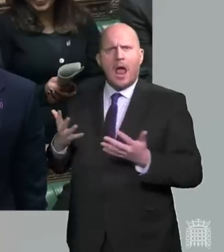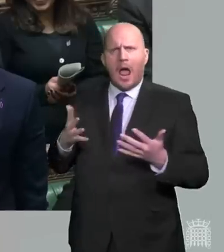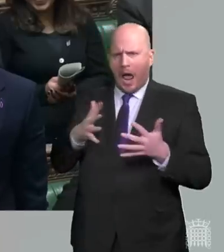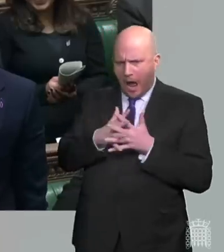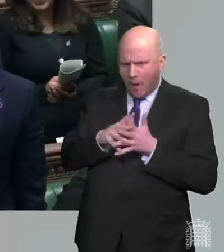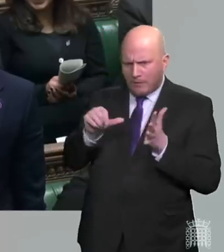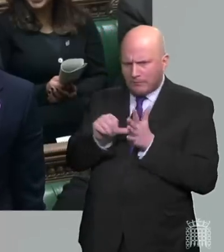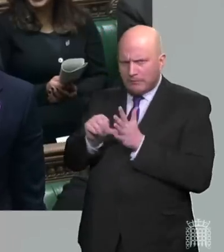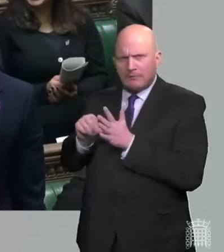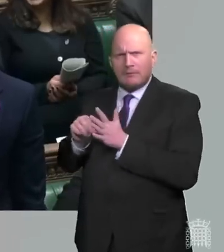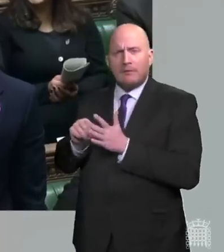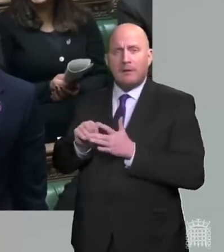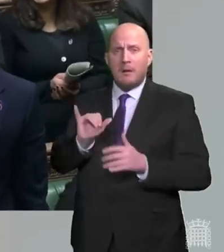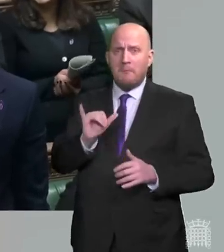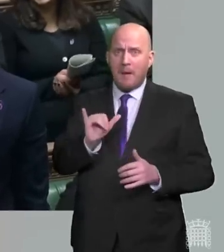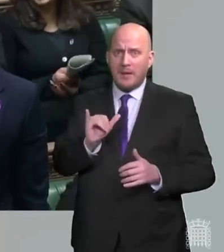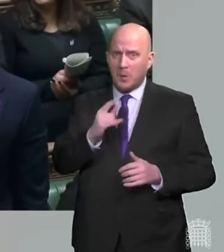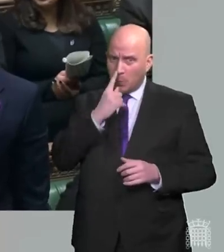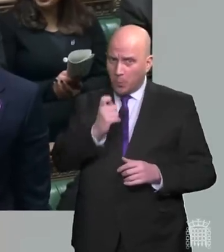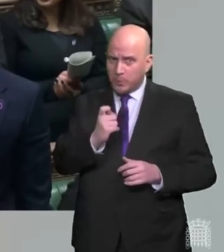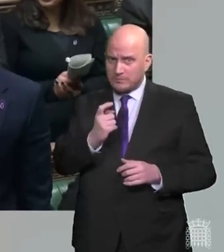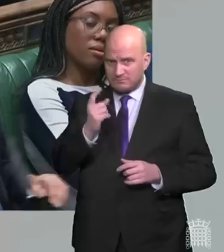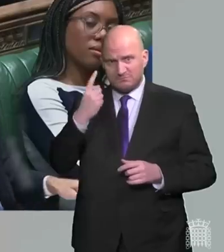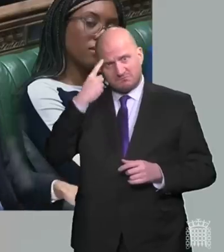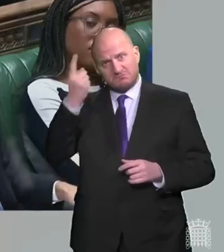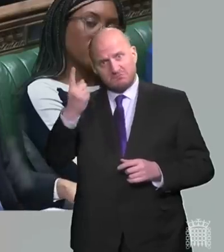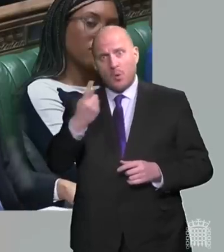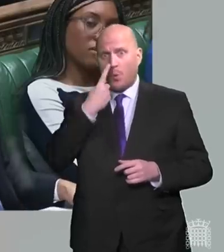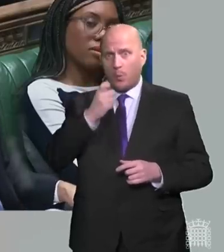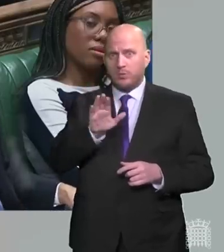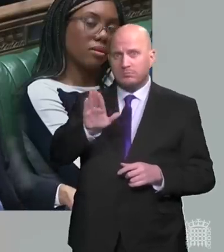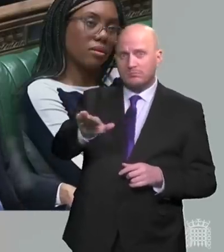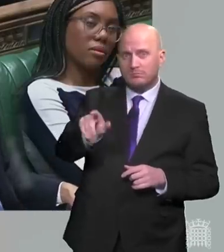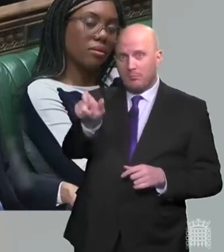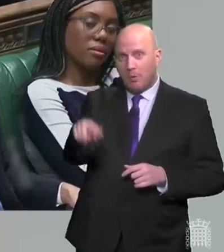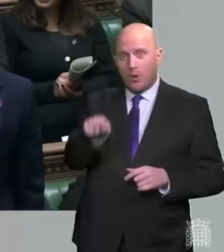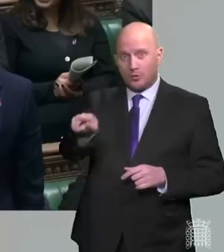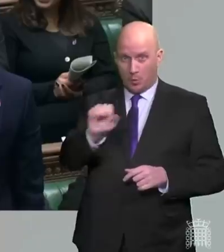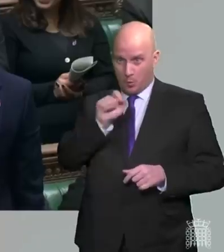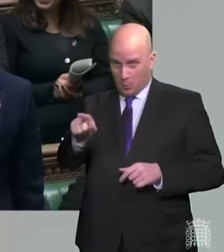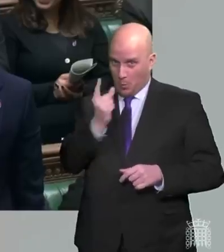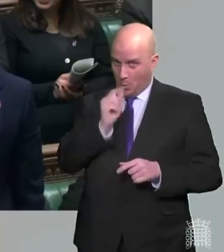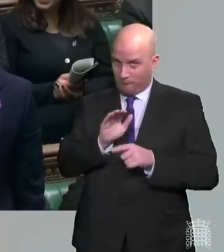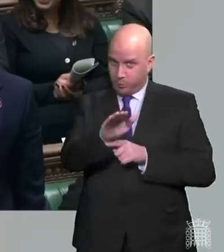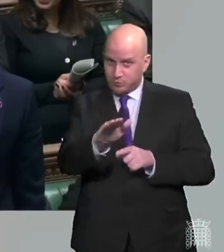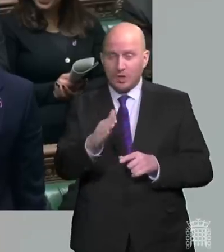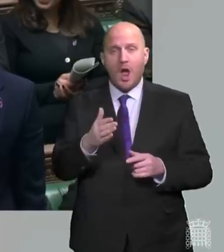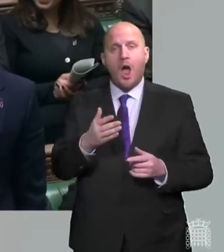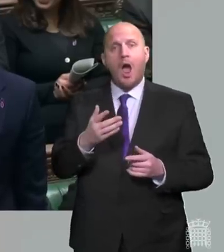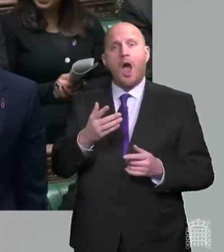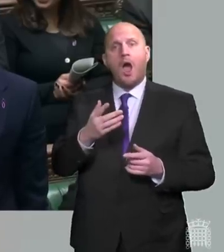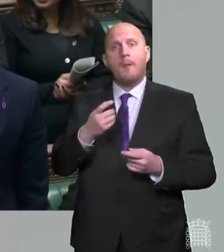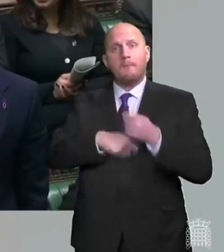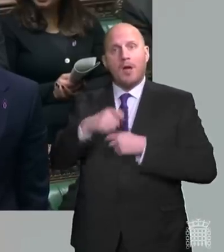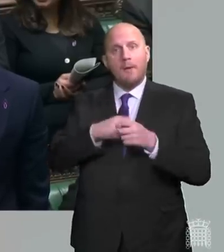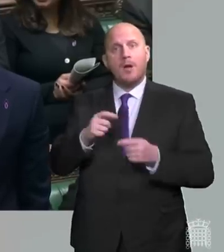loan? Should they set up a trust in Gibraltar and hope that HMRC simply don't notice? Or should they